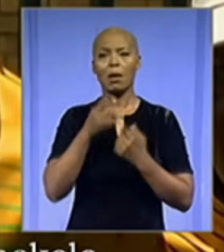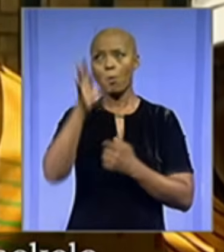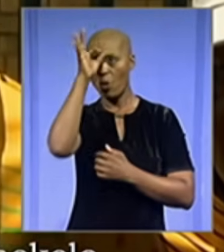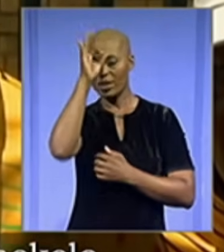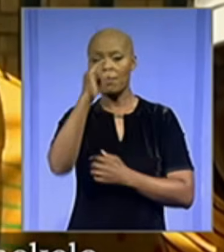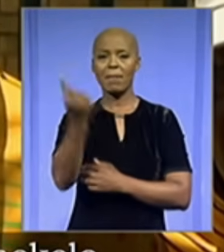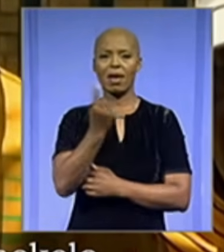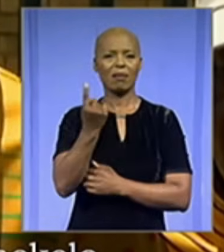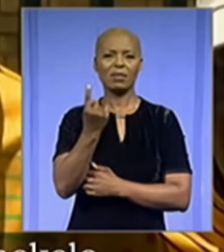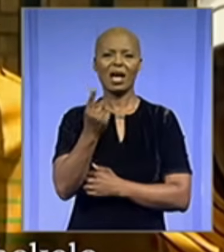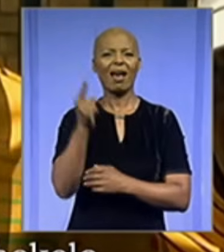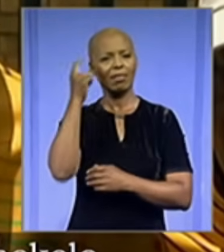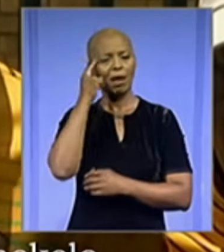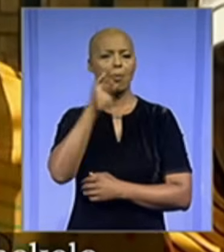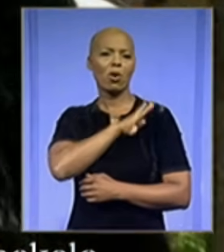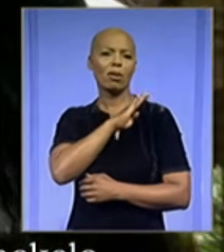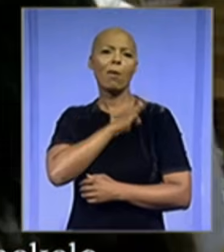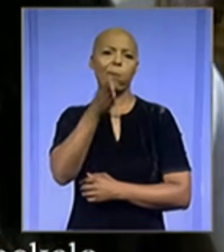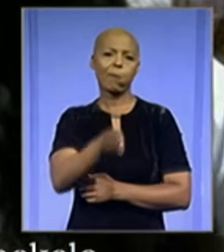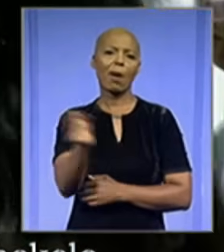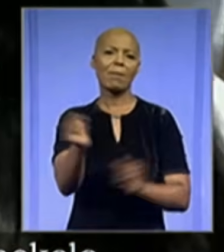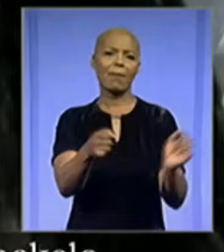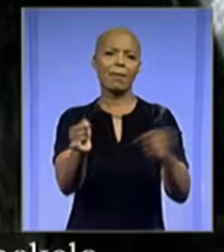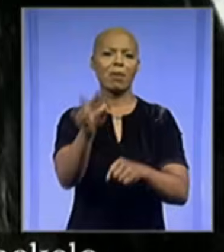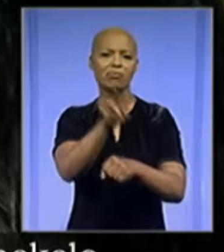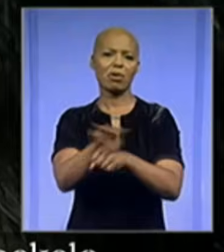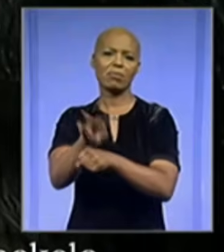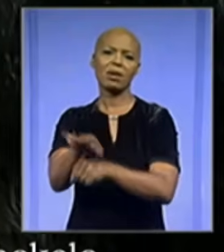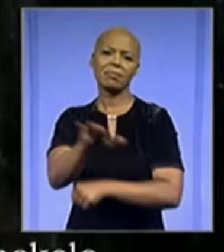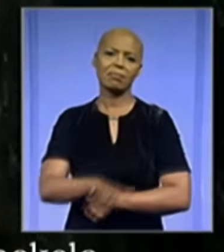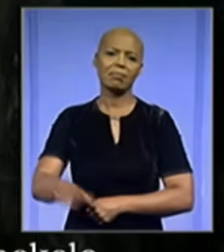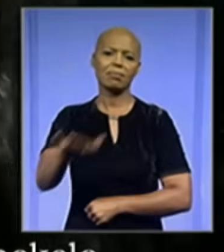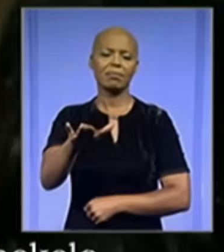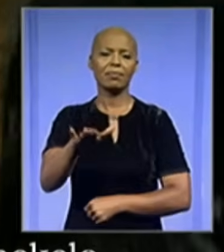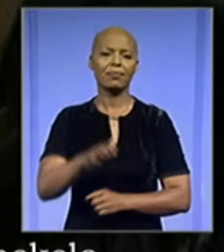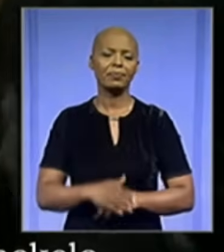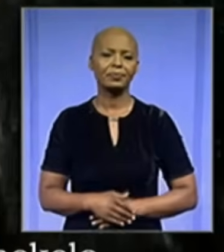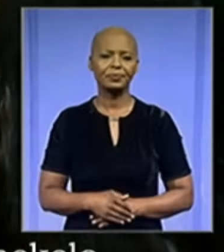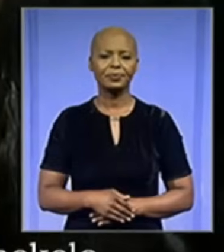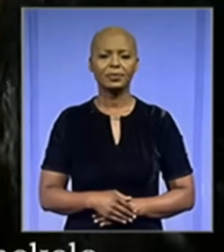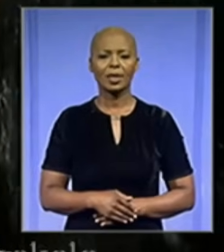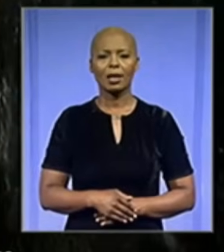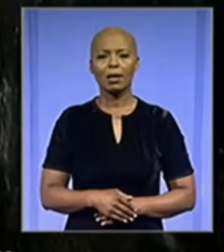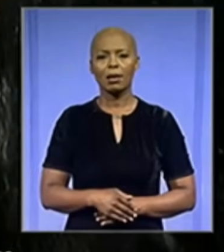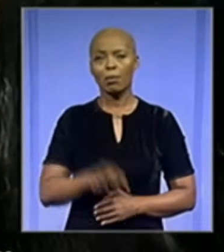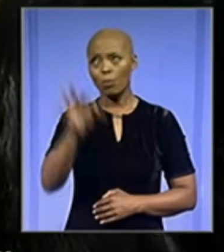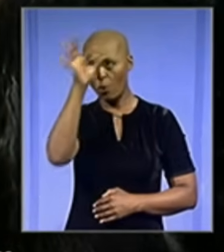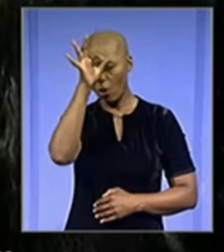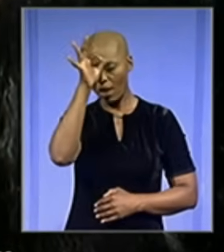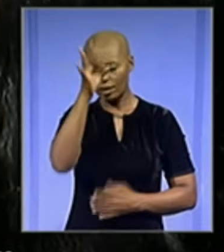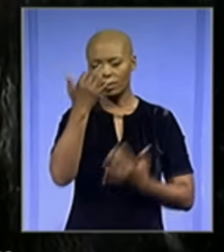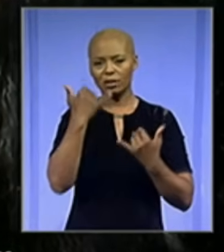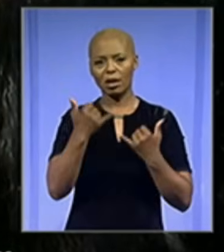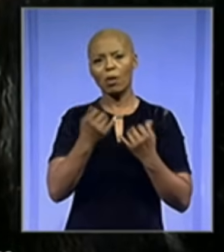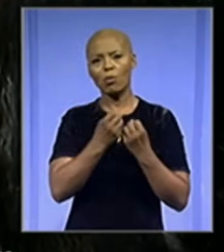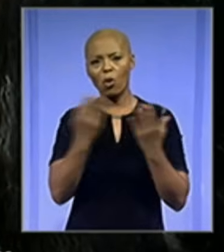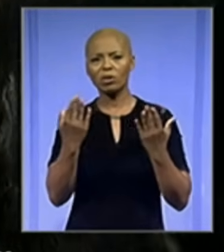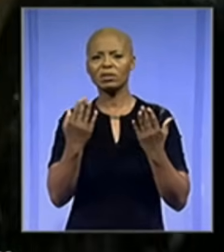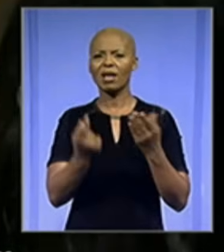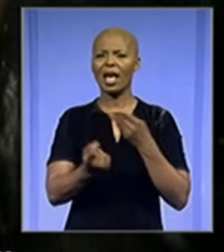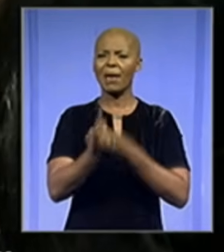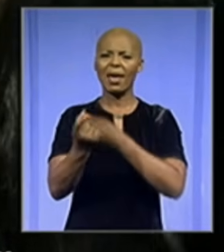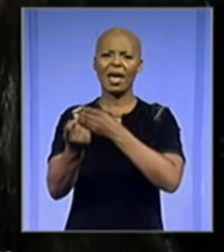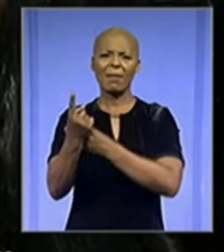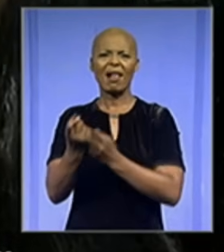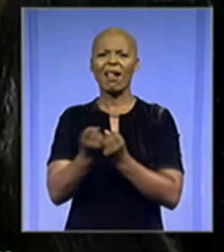police. We need the soldiers now. The community now has reached its ceiling in terms of tolerance. There have been incidents before